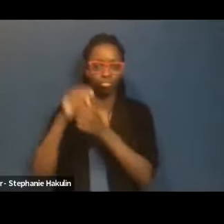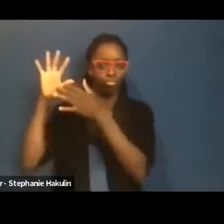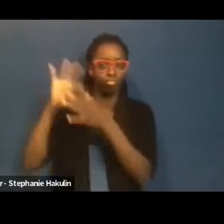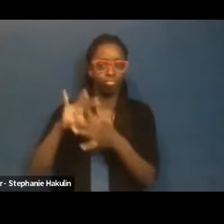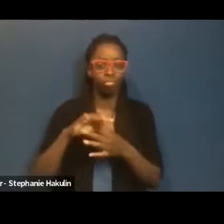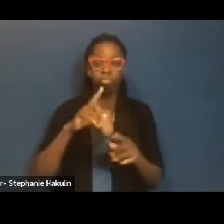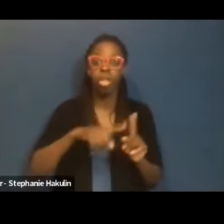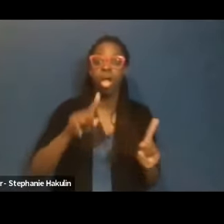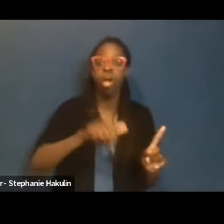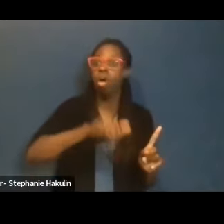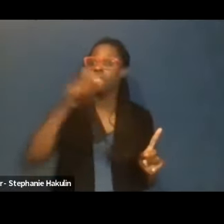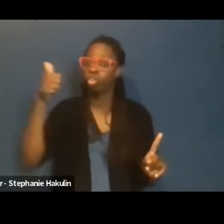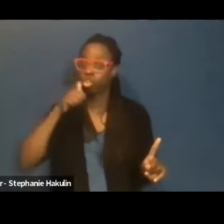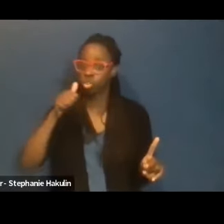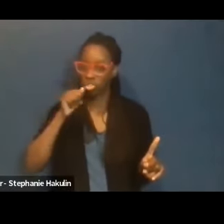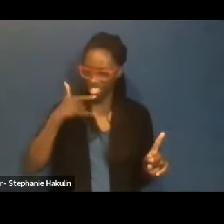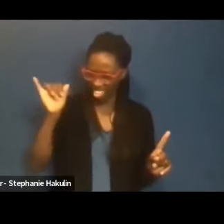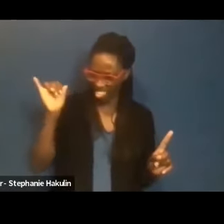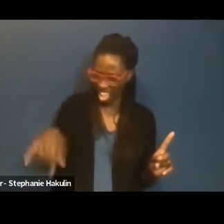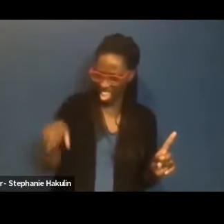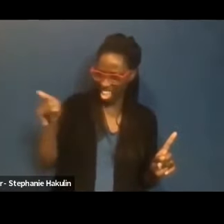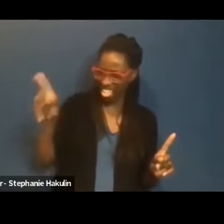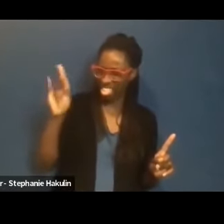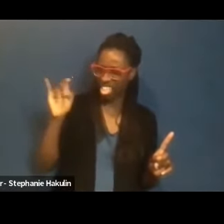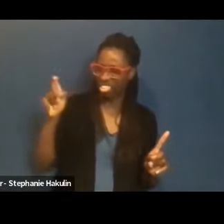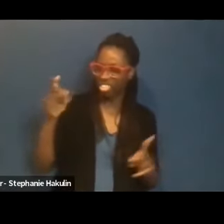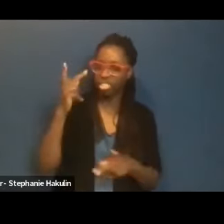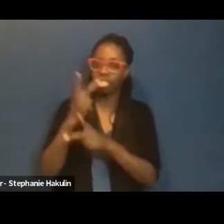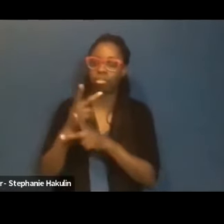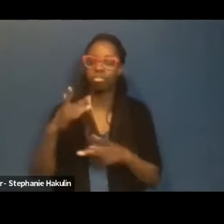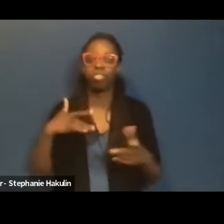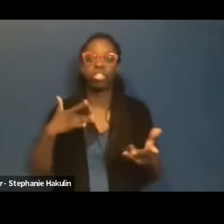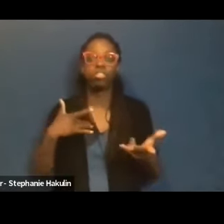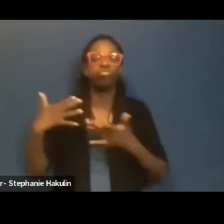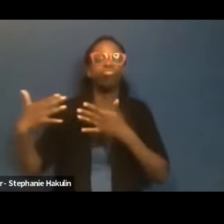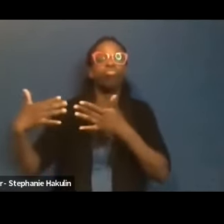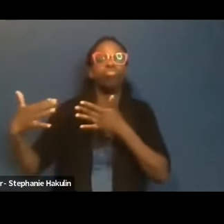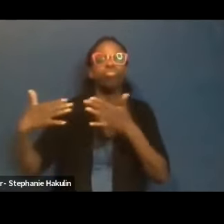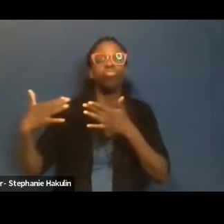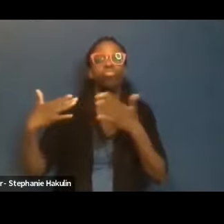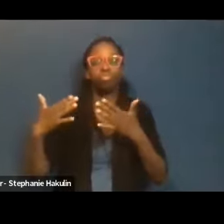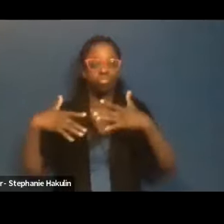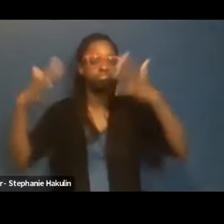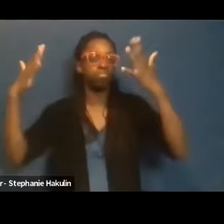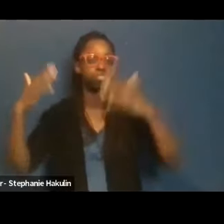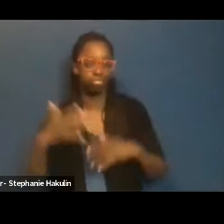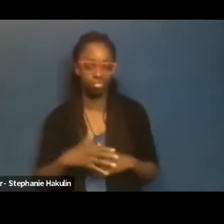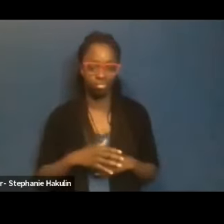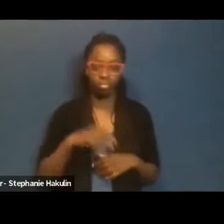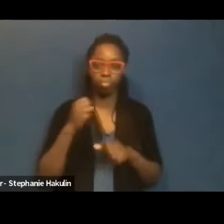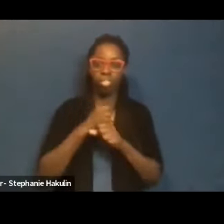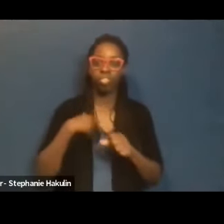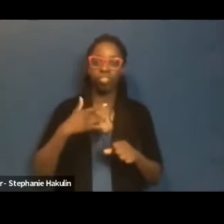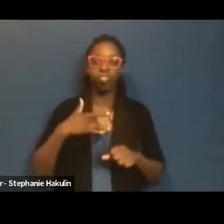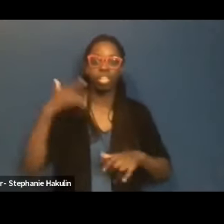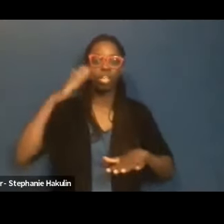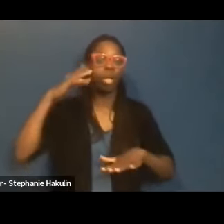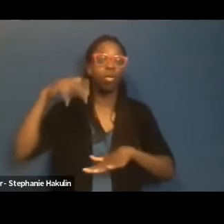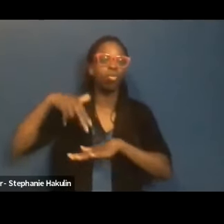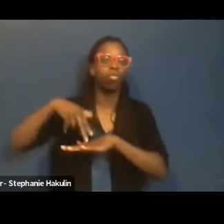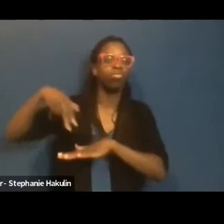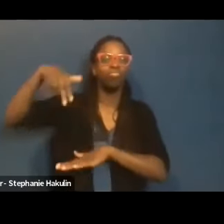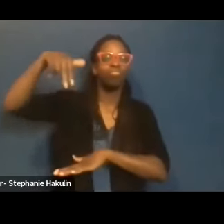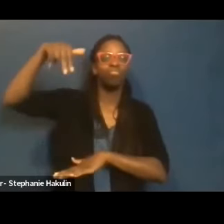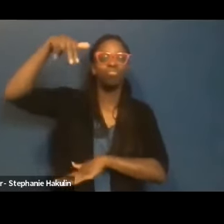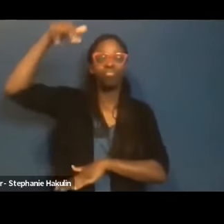keeps him lifted, shows him what it could be like to fly. I tell him he sounds like Icarus, knows